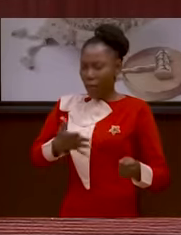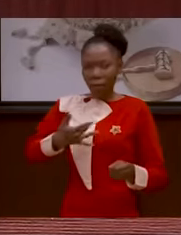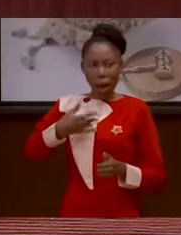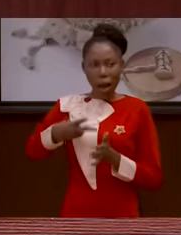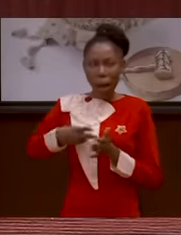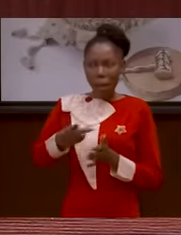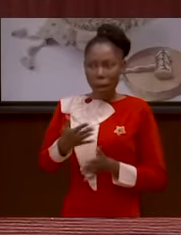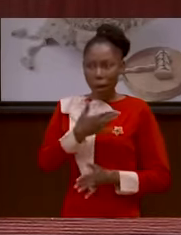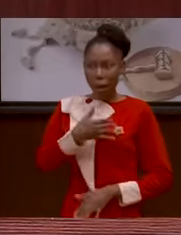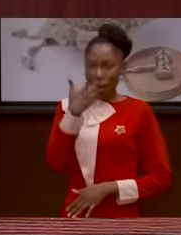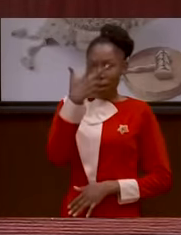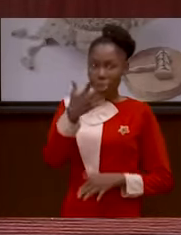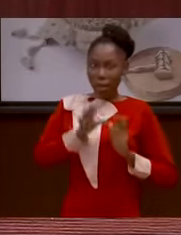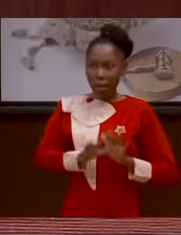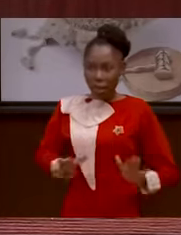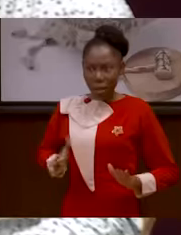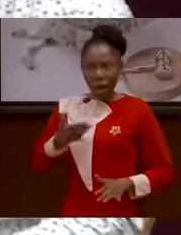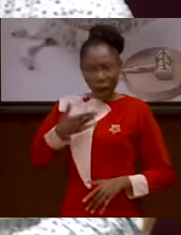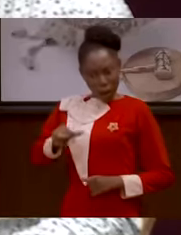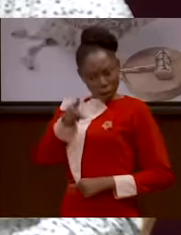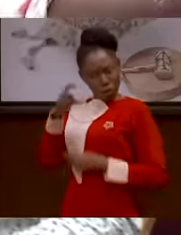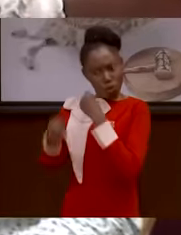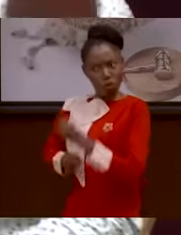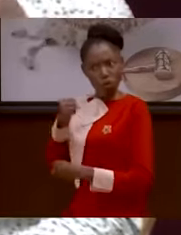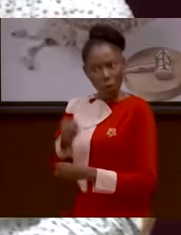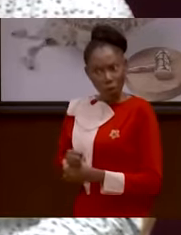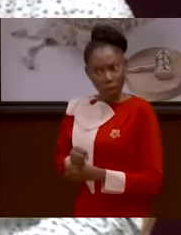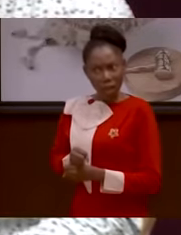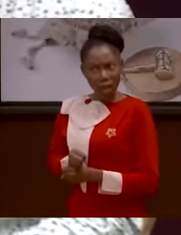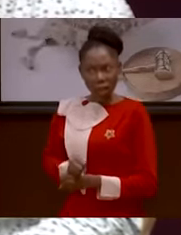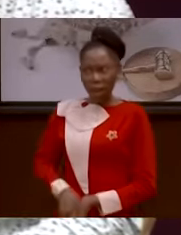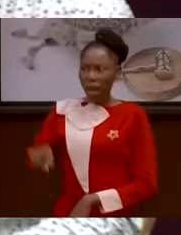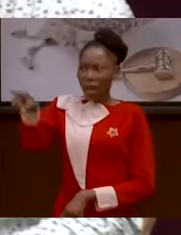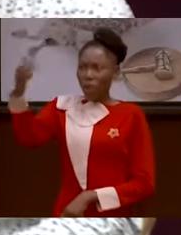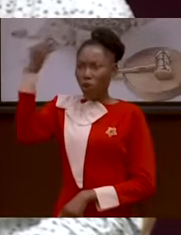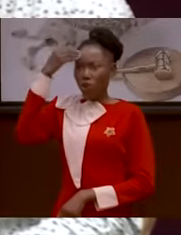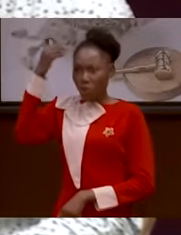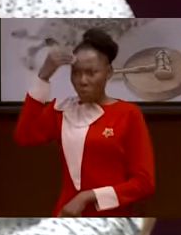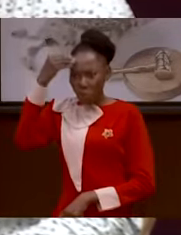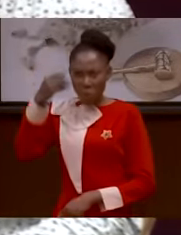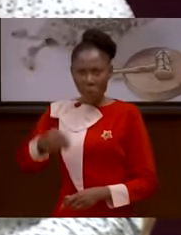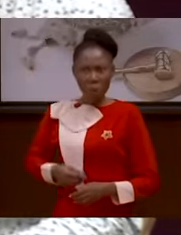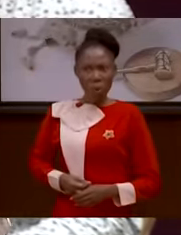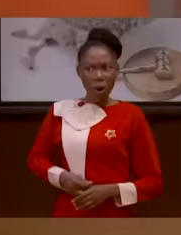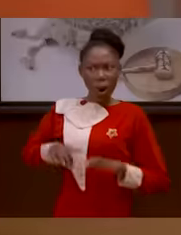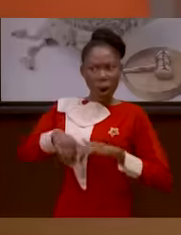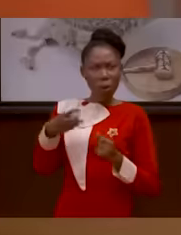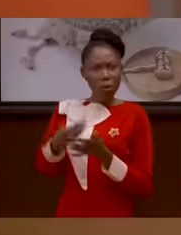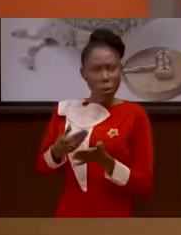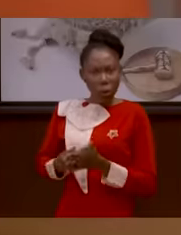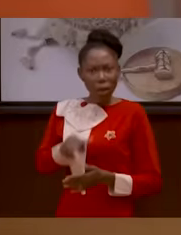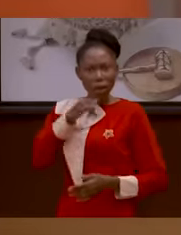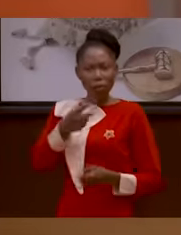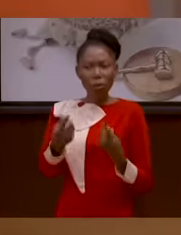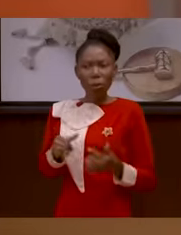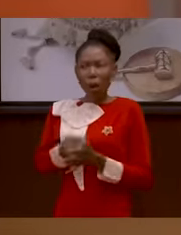And you had 3 children? Yes. You were going through all this? Yes. He knows where the money is coming out from. That's why I refuse to do anything.